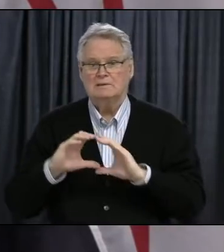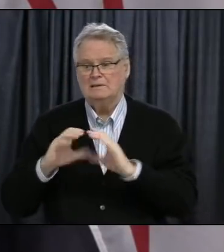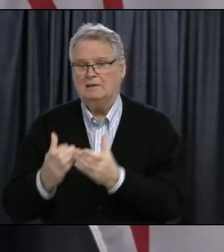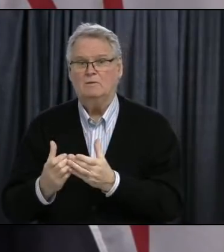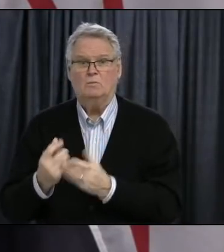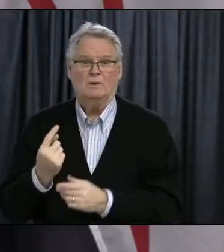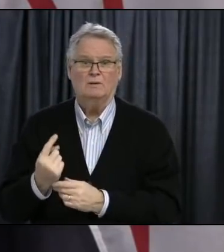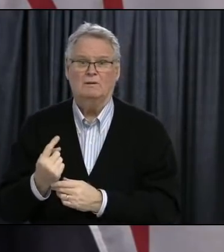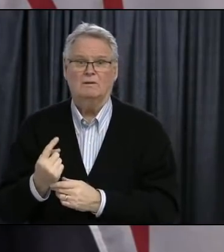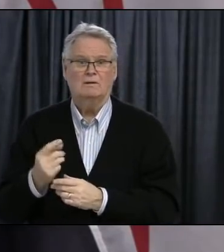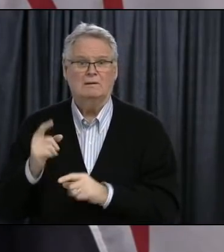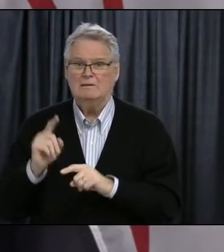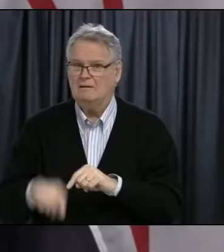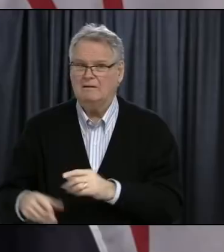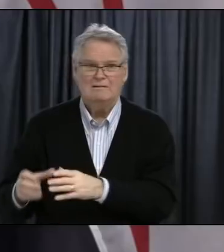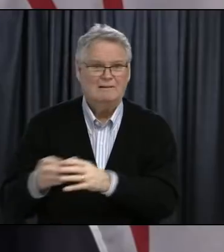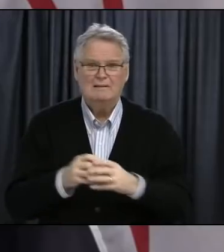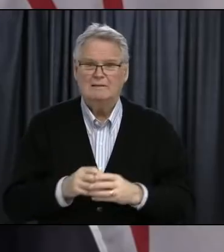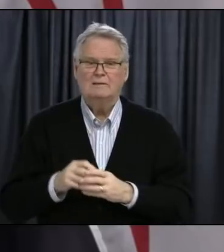from one another.